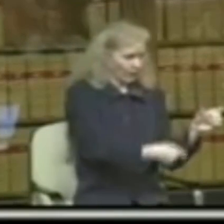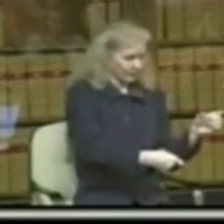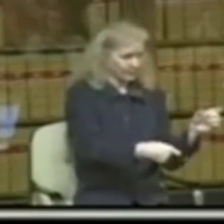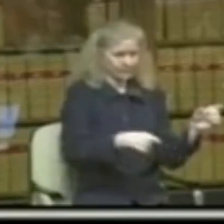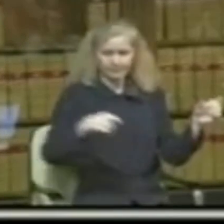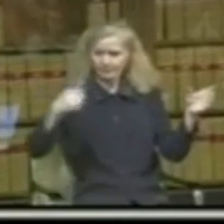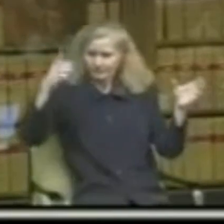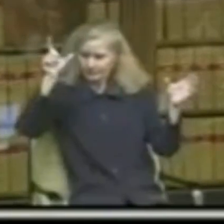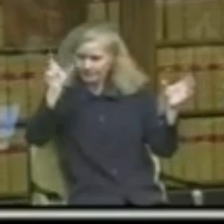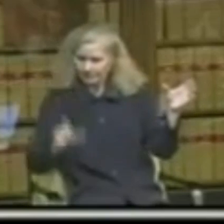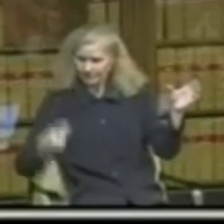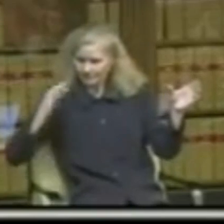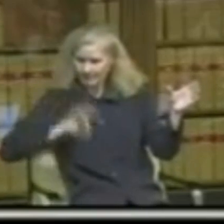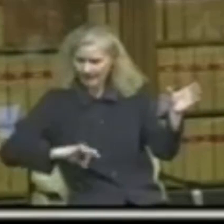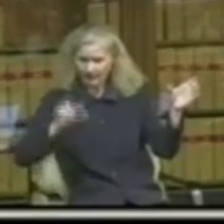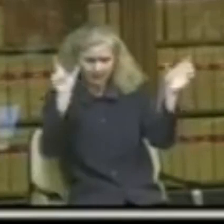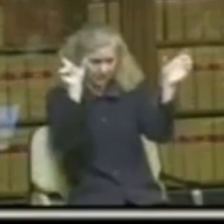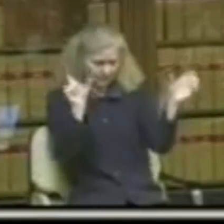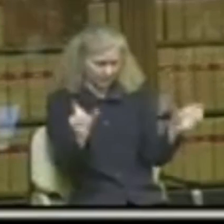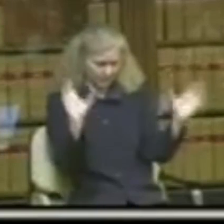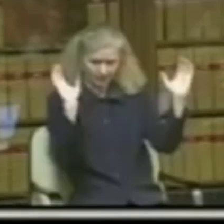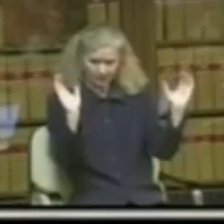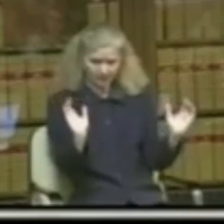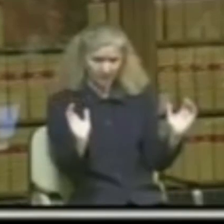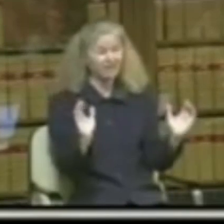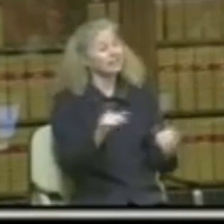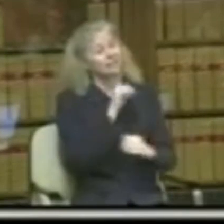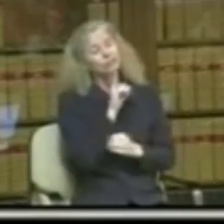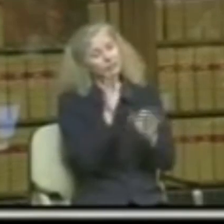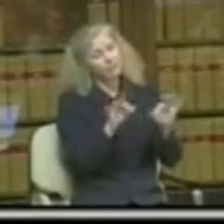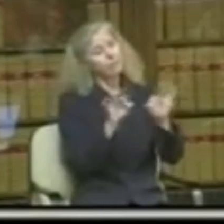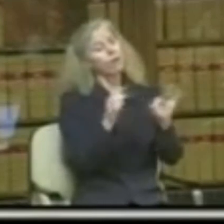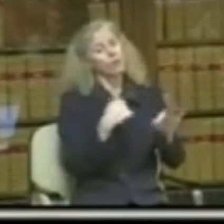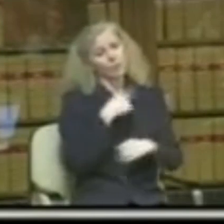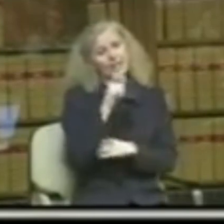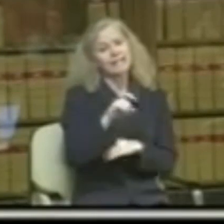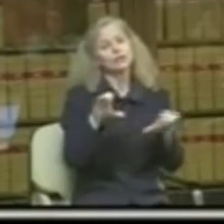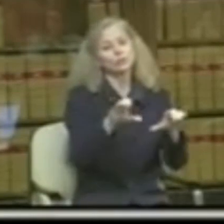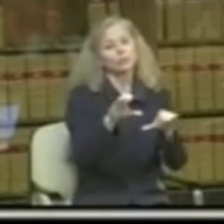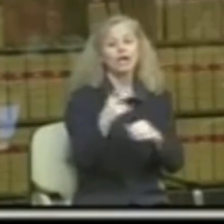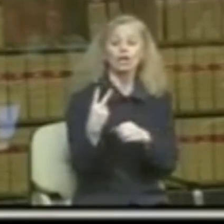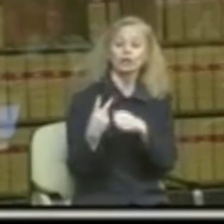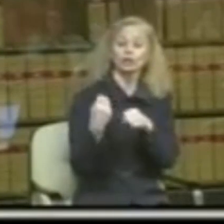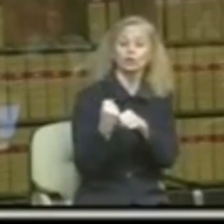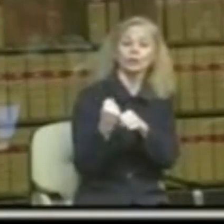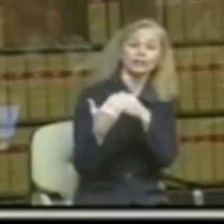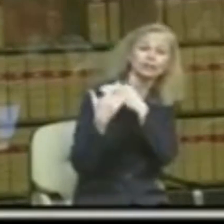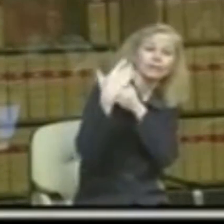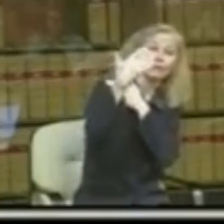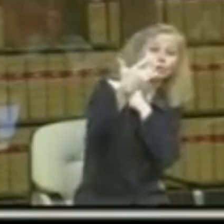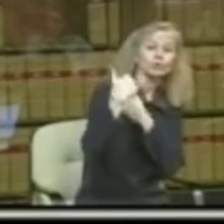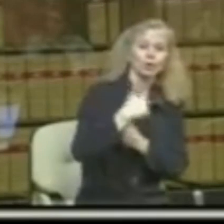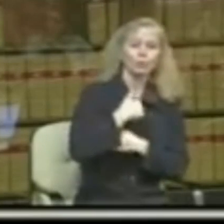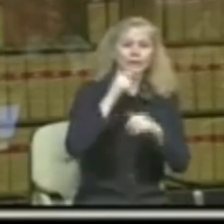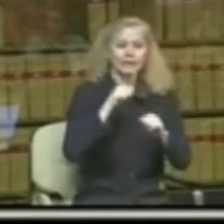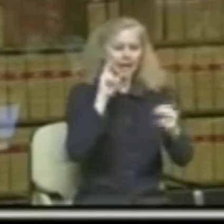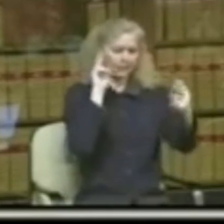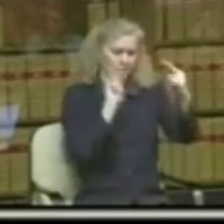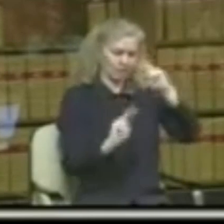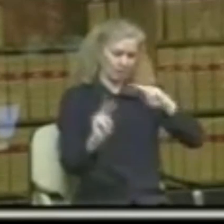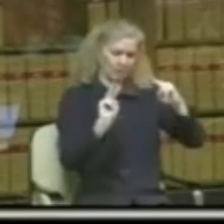vital that this take place so that when we come back into session in 2 years, we'll have solid evidence as to on which to base our